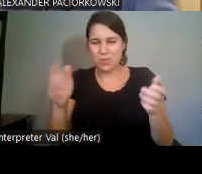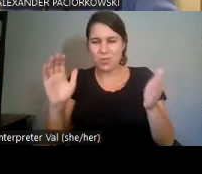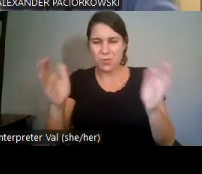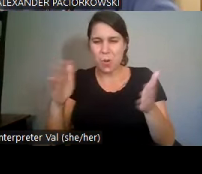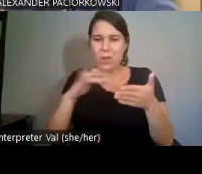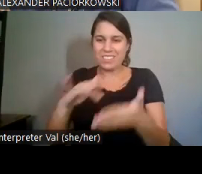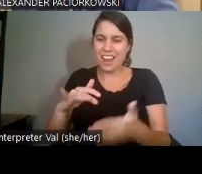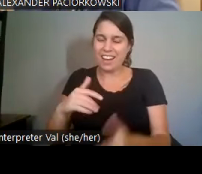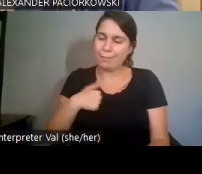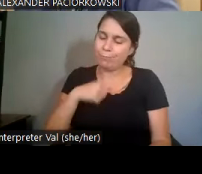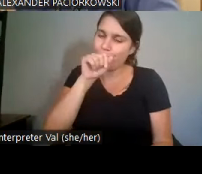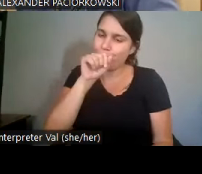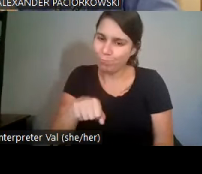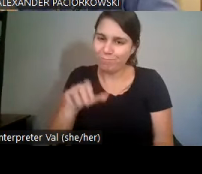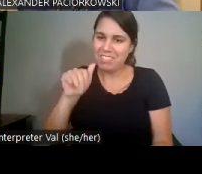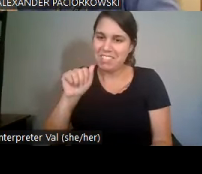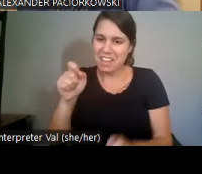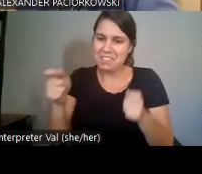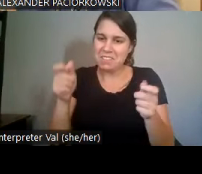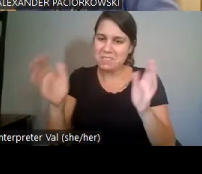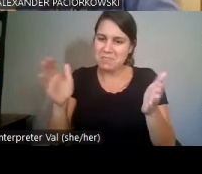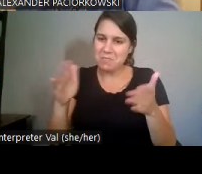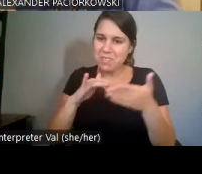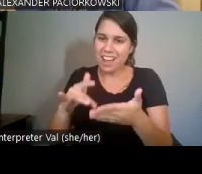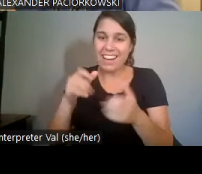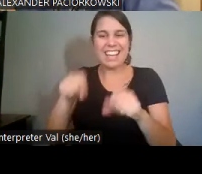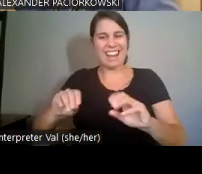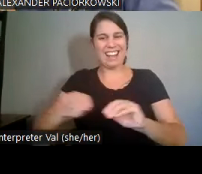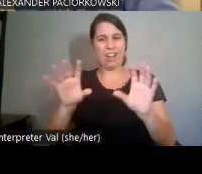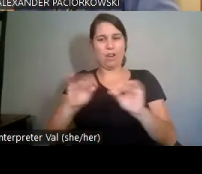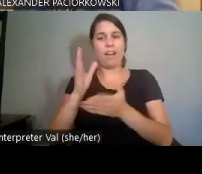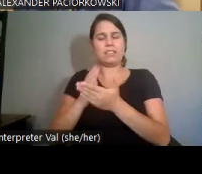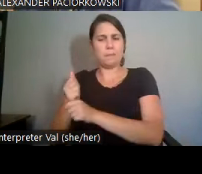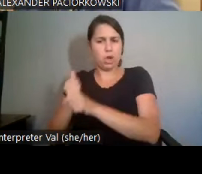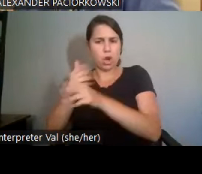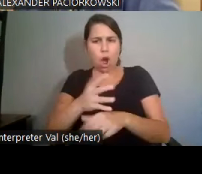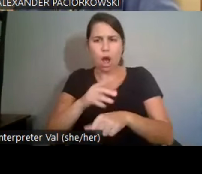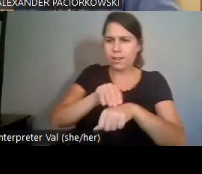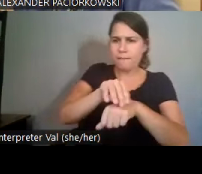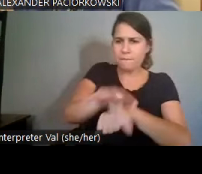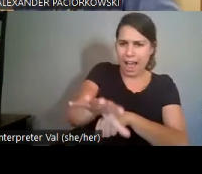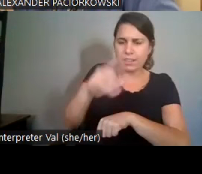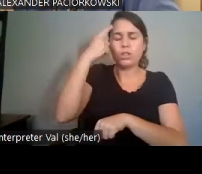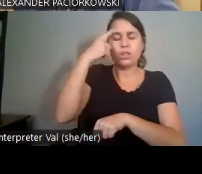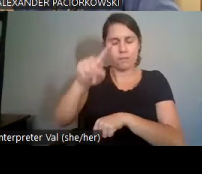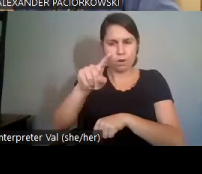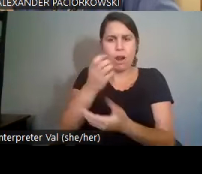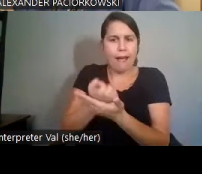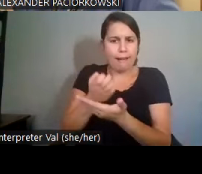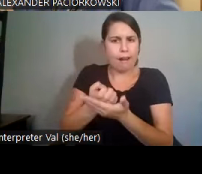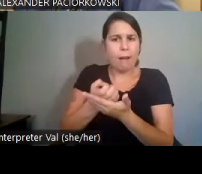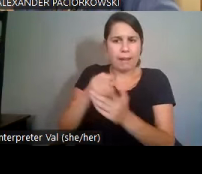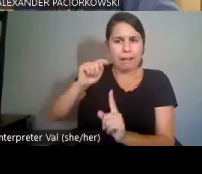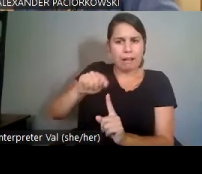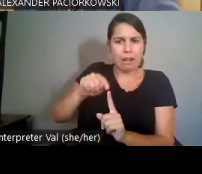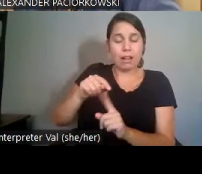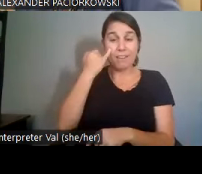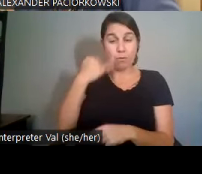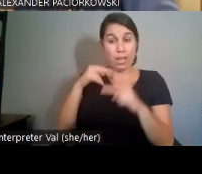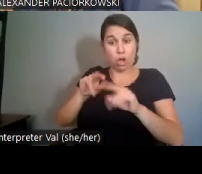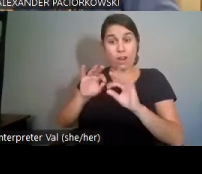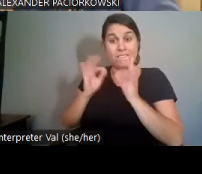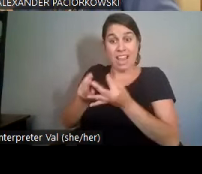this can clarify some of the cause and effect for economic outcomes in particular. And looking at the economic trajectory of